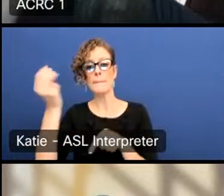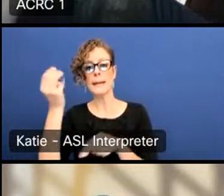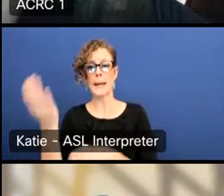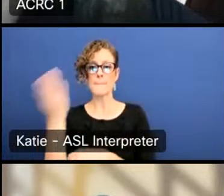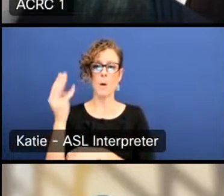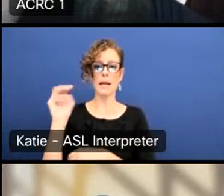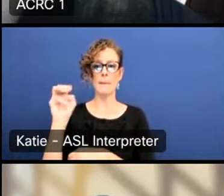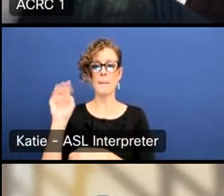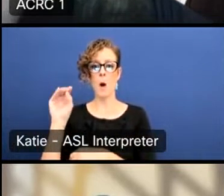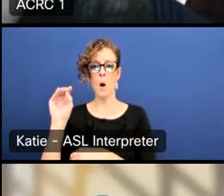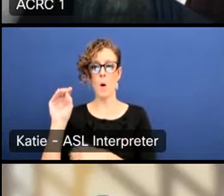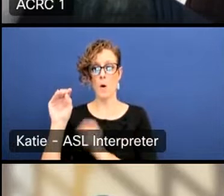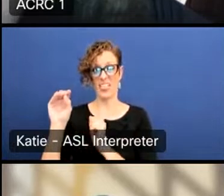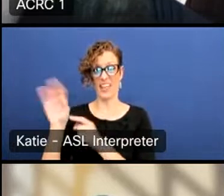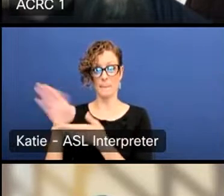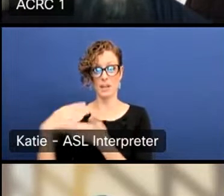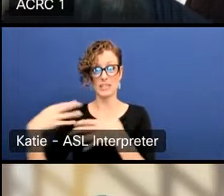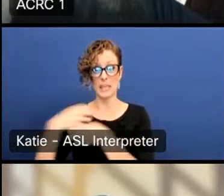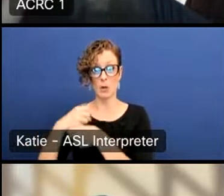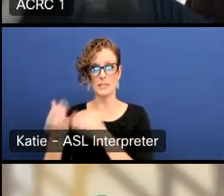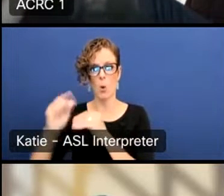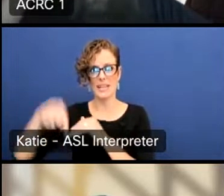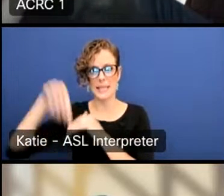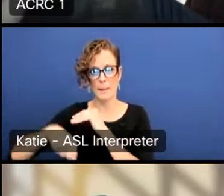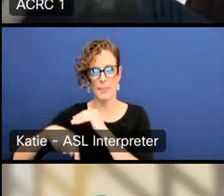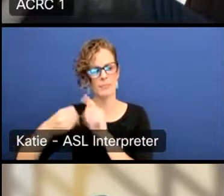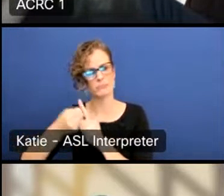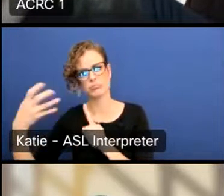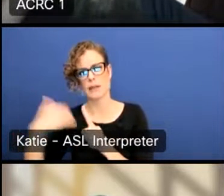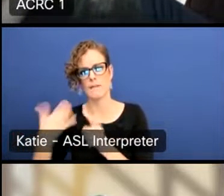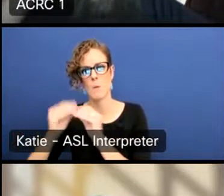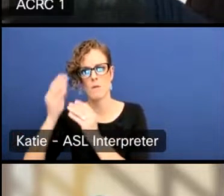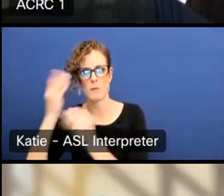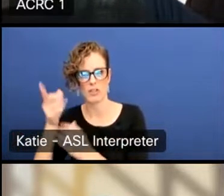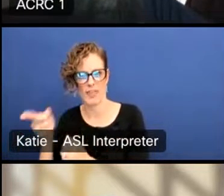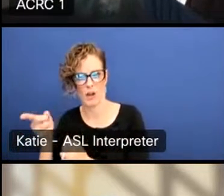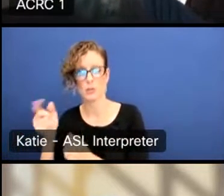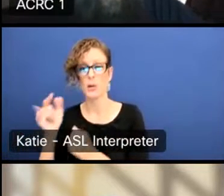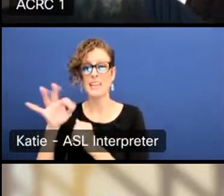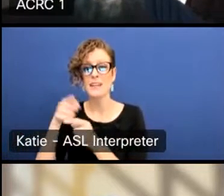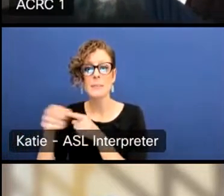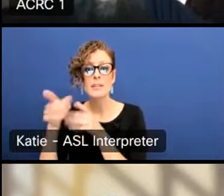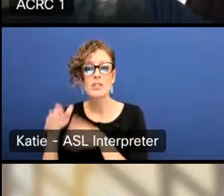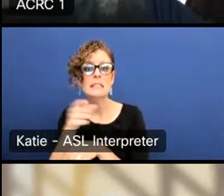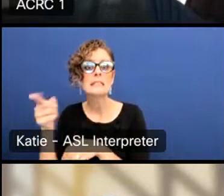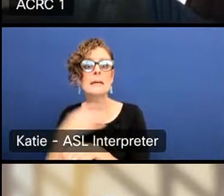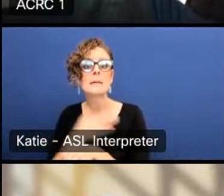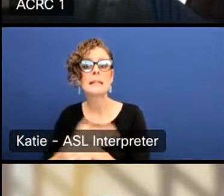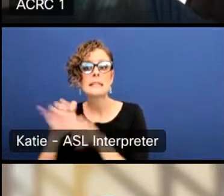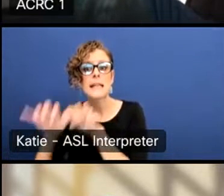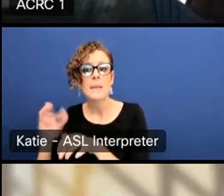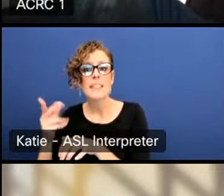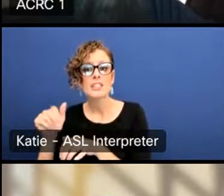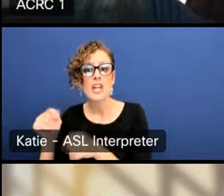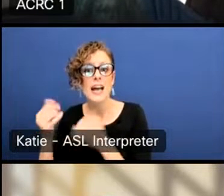is what it was, is a lot more in depth. So if one of the specialists could drop that in the chat, that would be much appreciated,